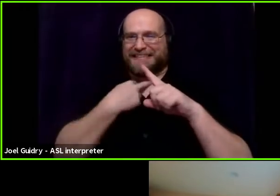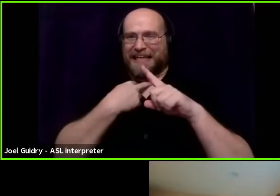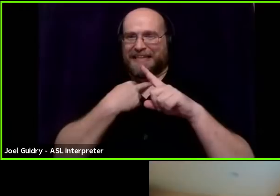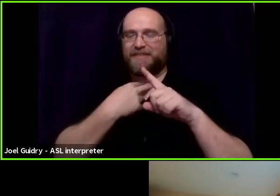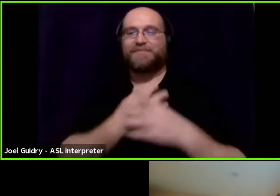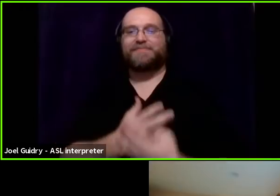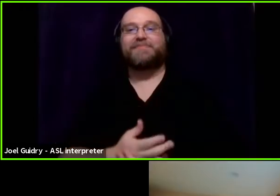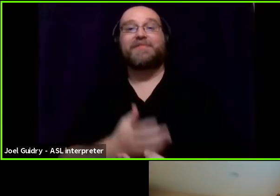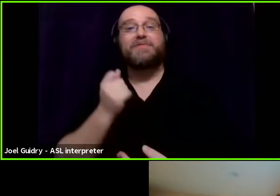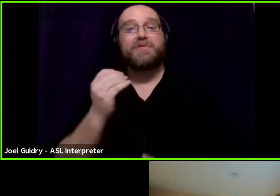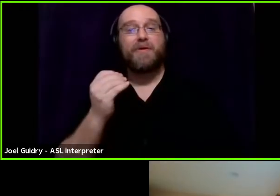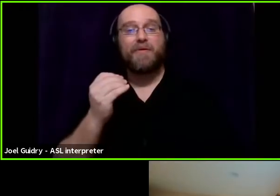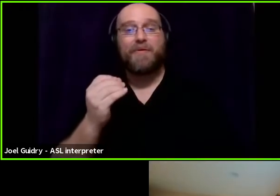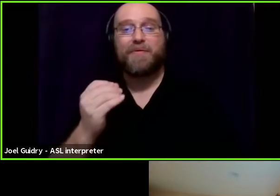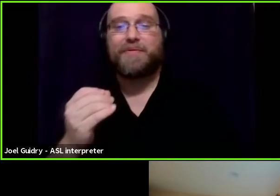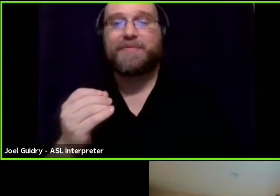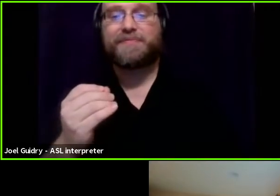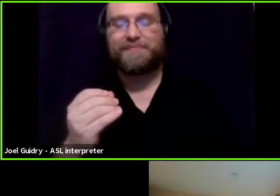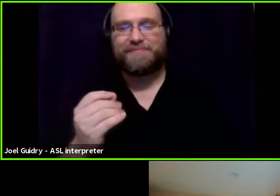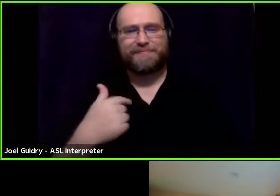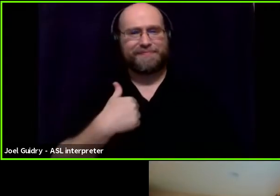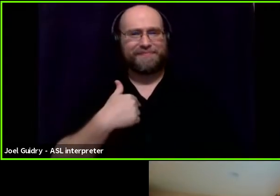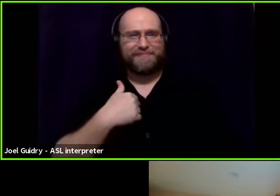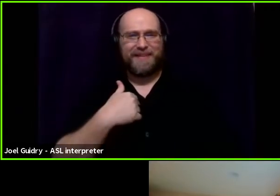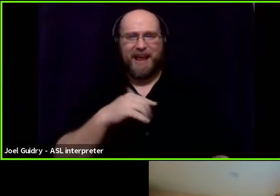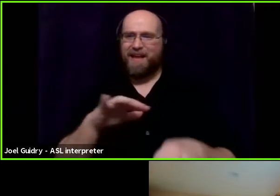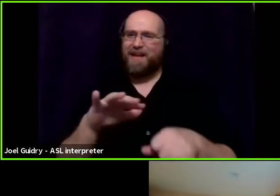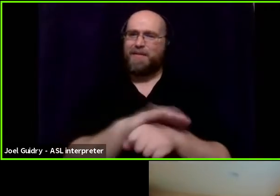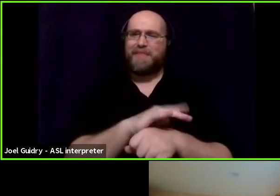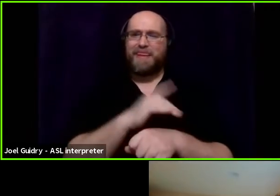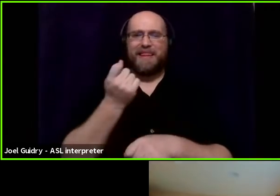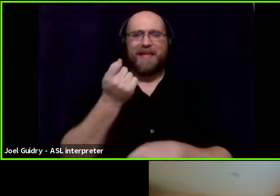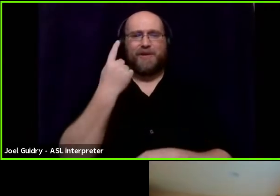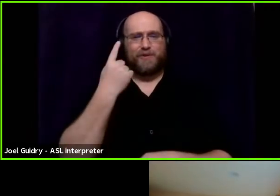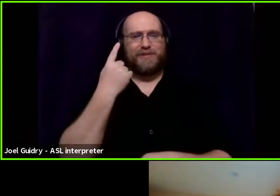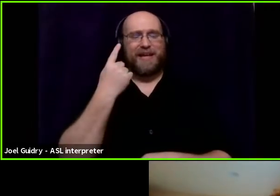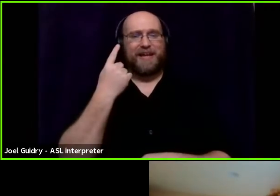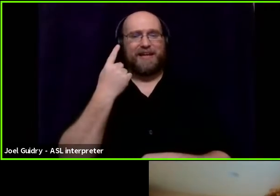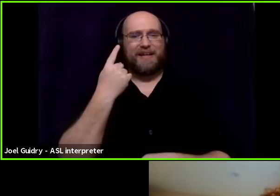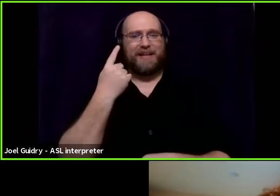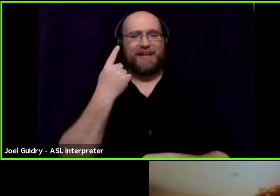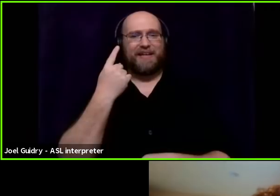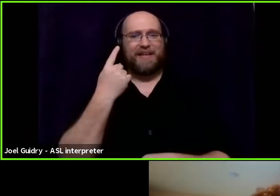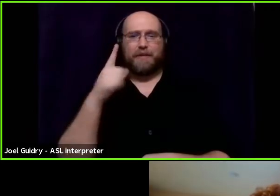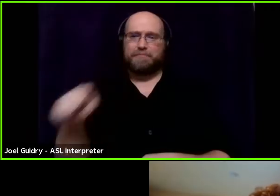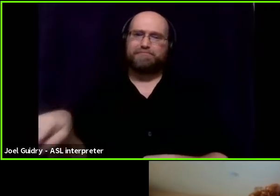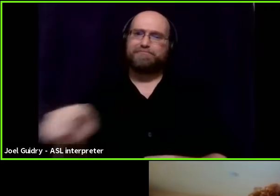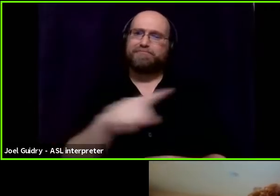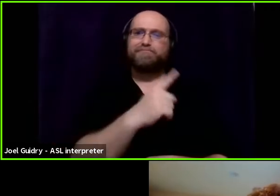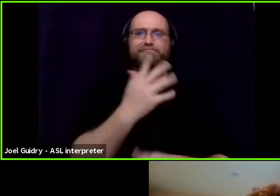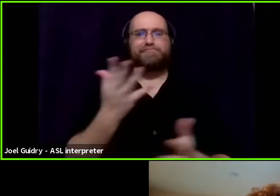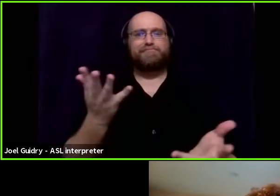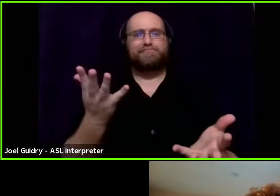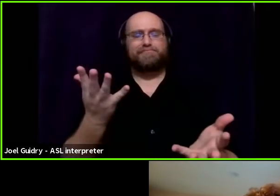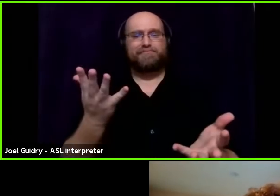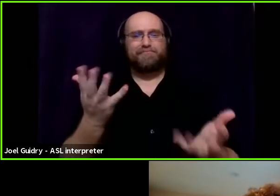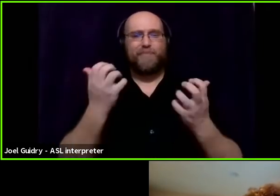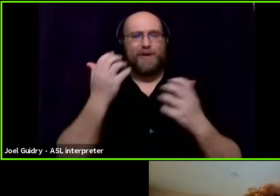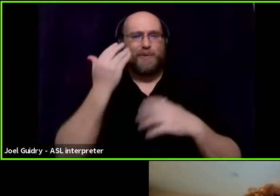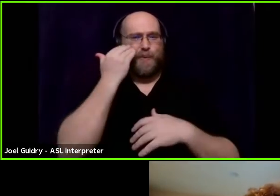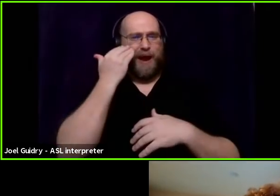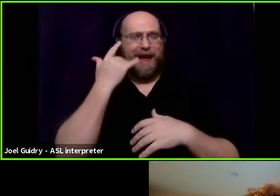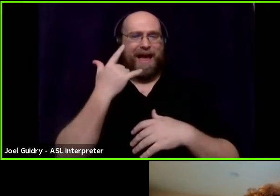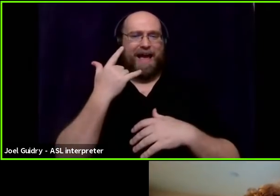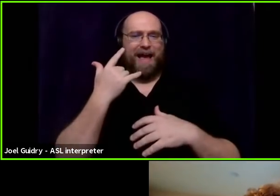So Barb, I completely understand that desire that we all have to have some kind of